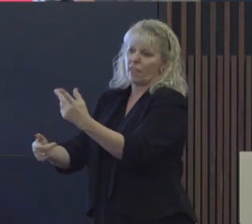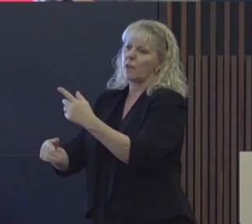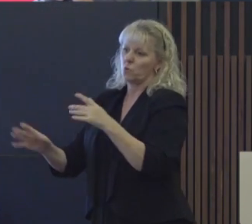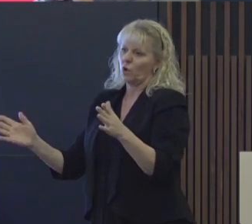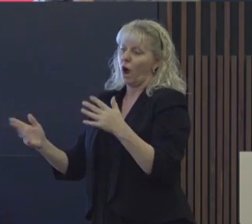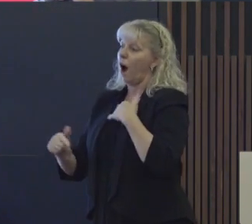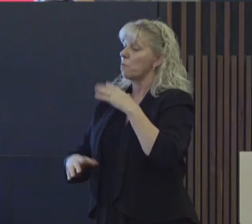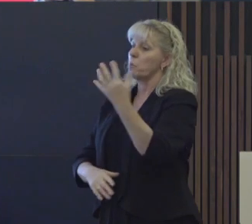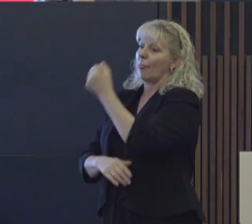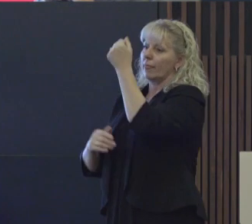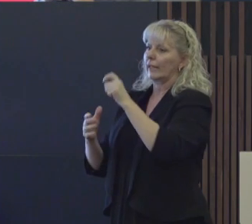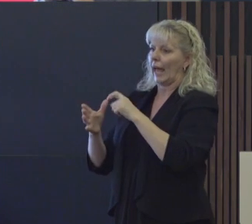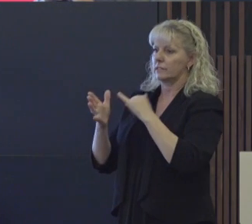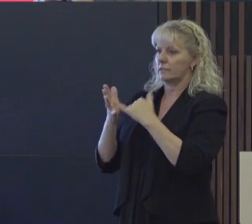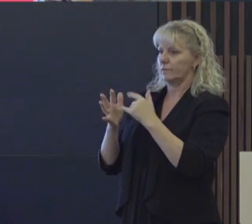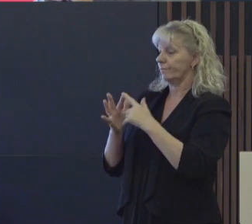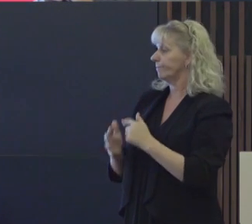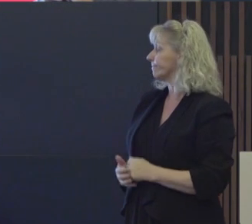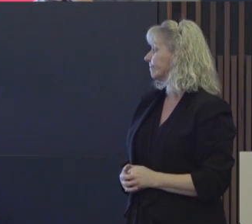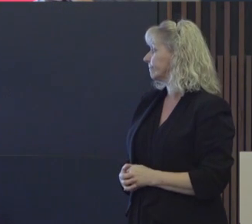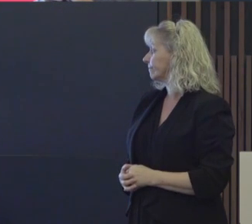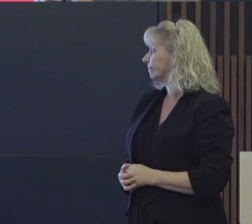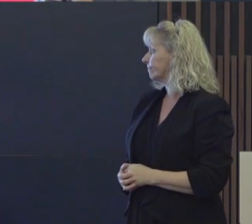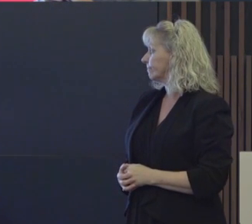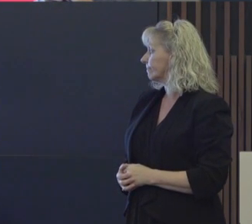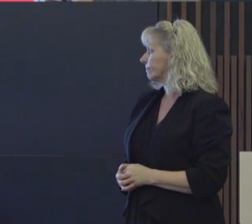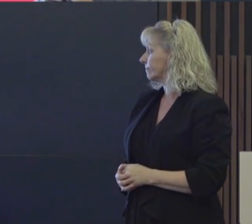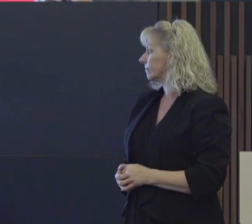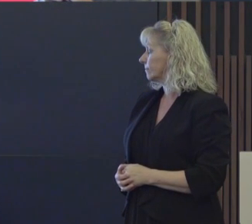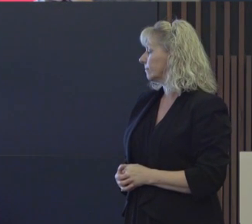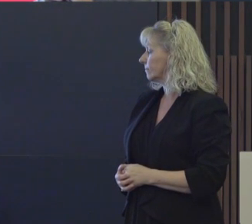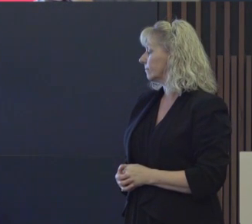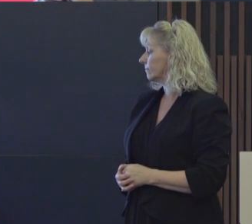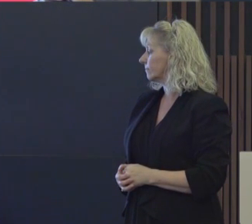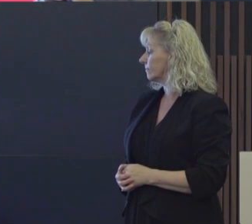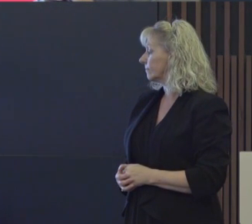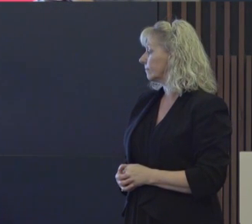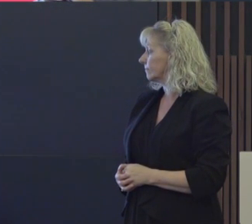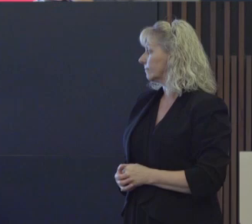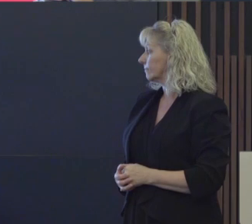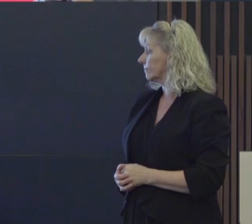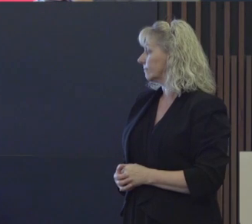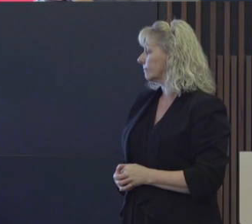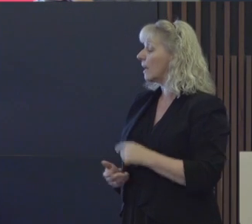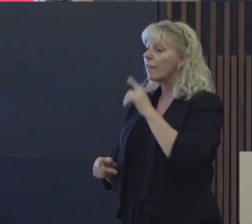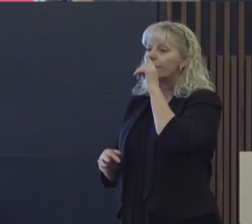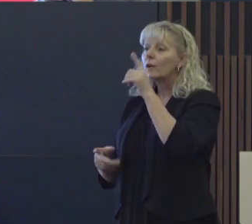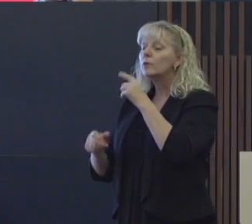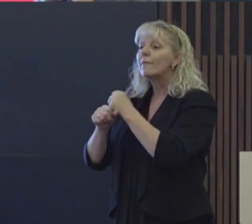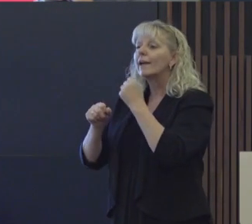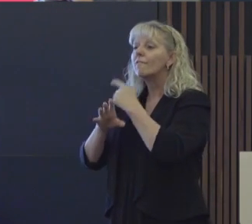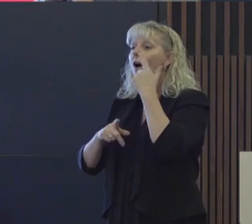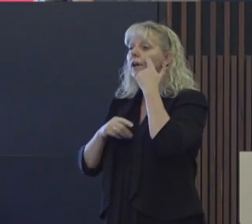won the case. And, it was... they couldn't make a finding about Geelong, but they